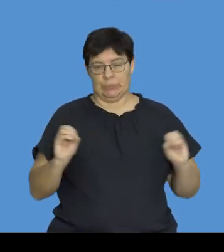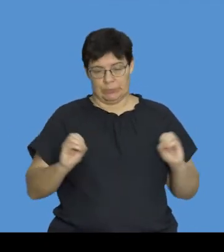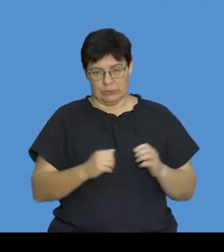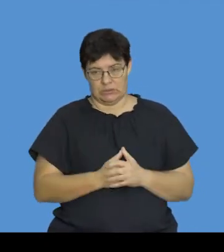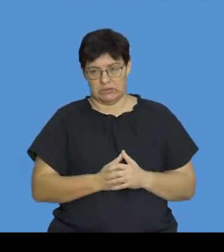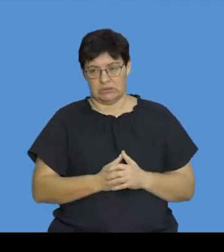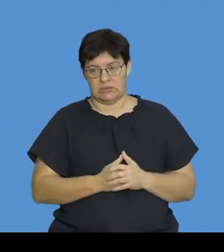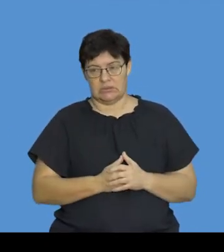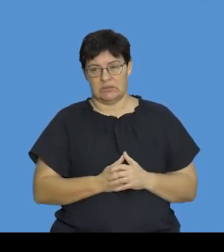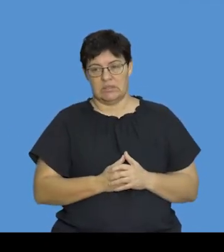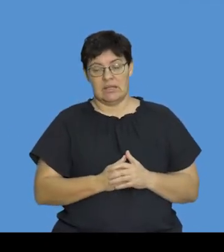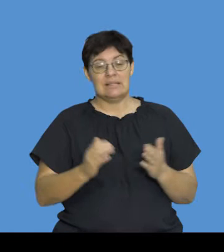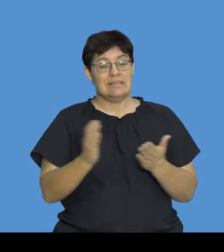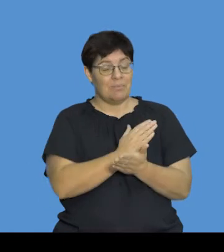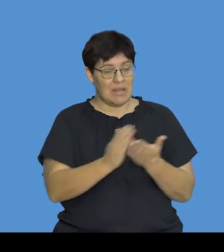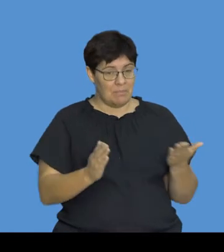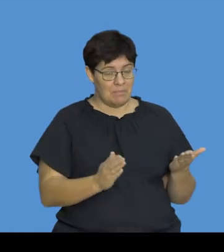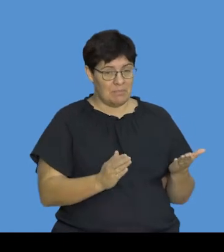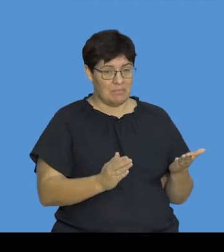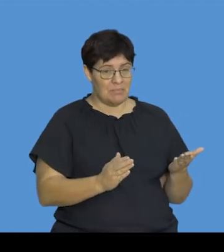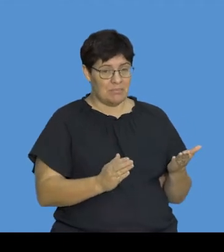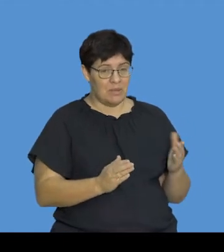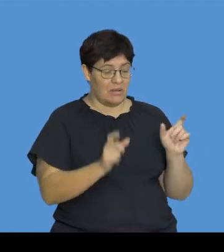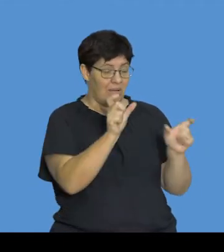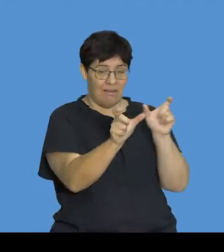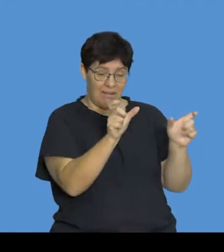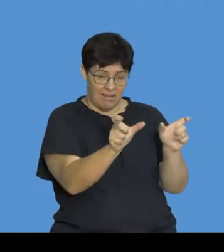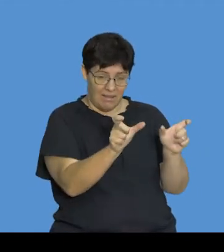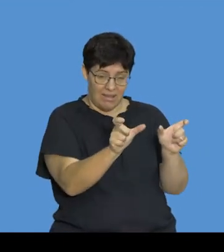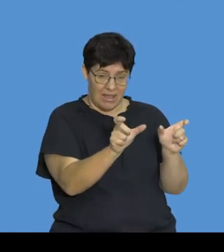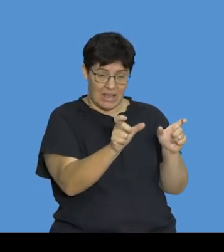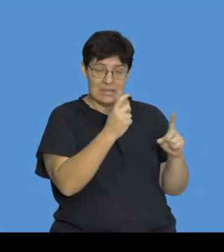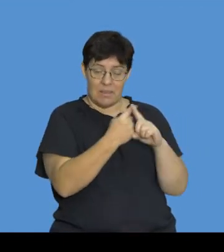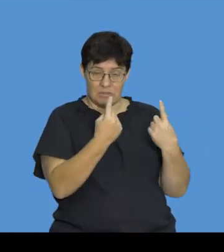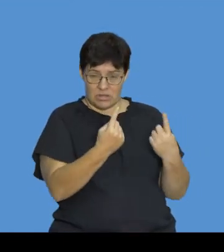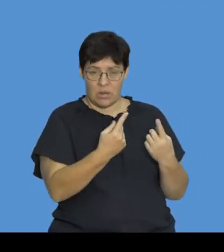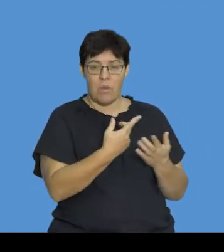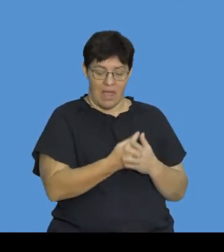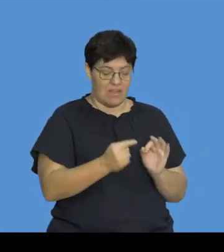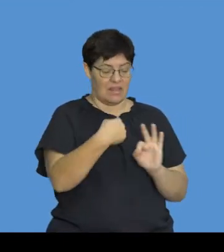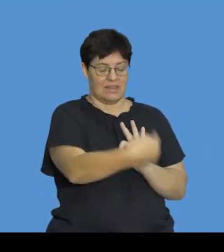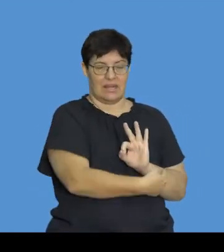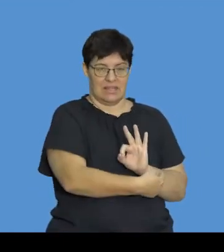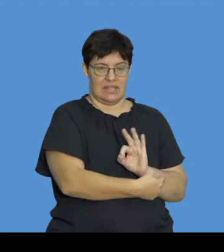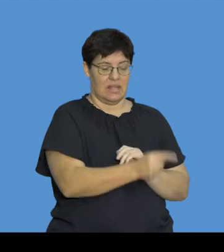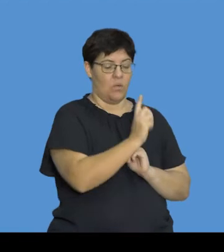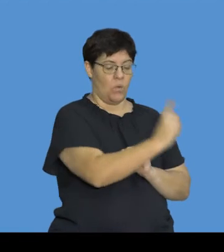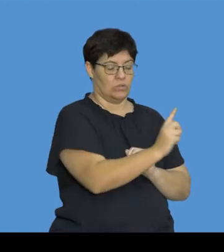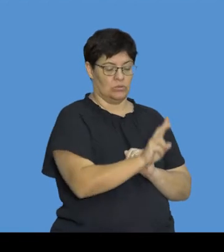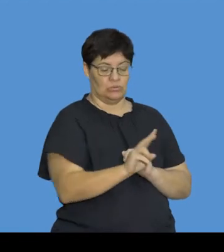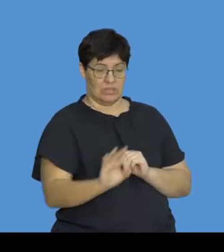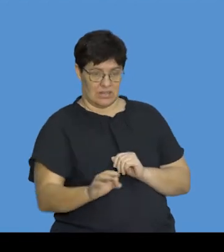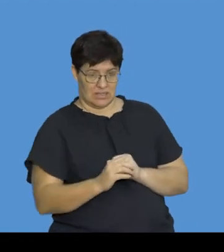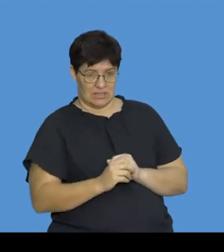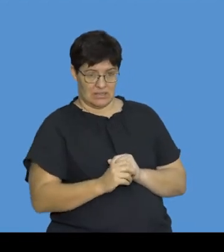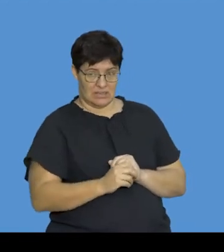So at times, when you're multiplying two binomials, you're going to get three terms. We know we're going to call